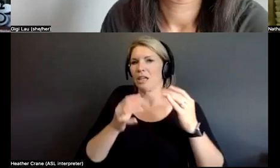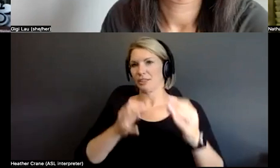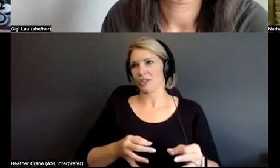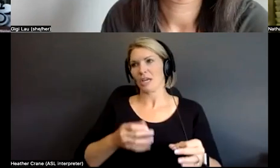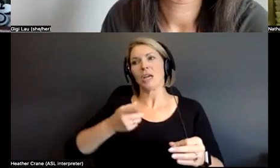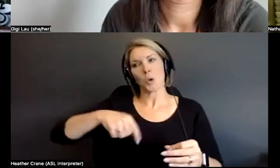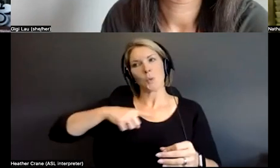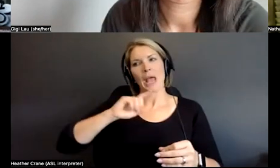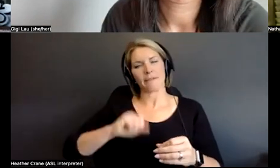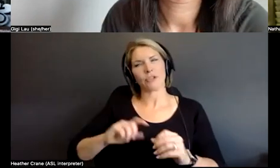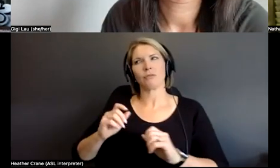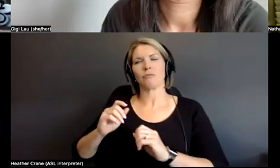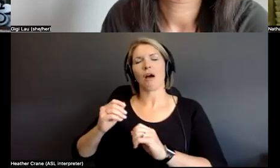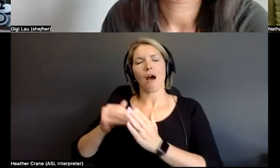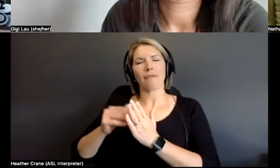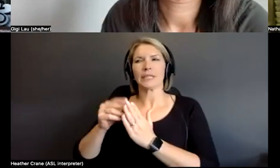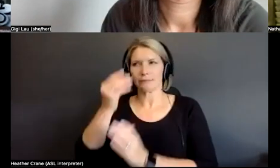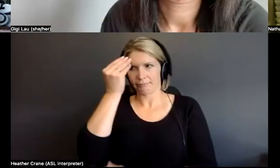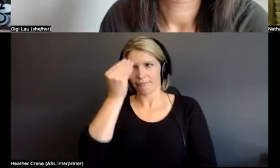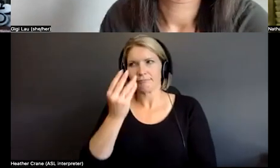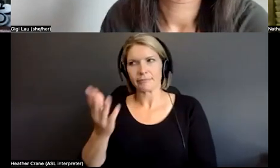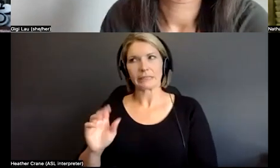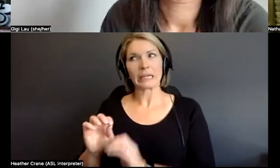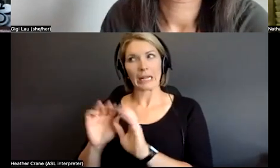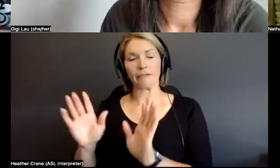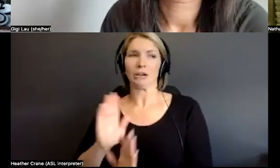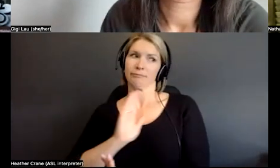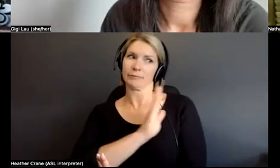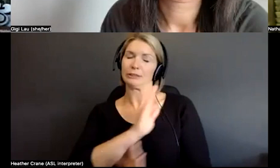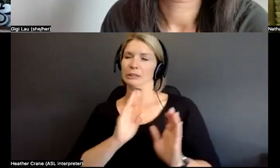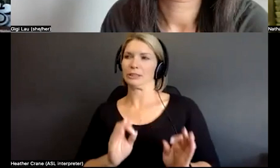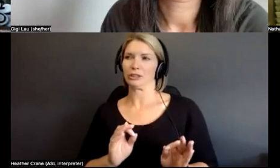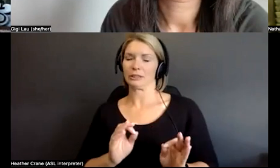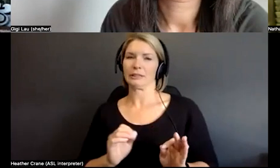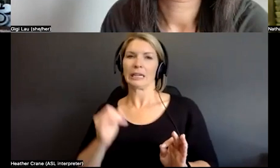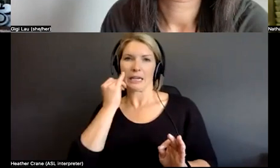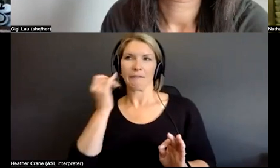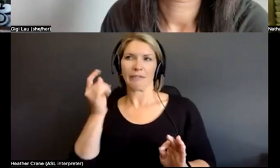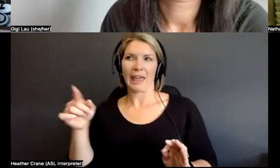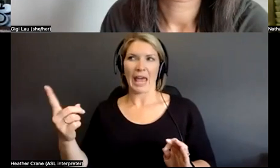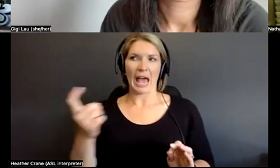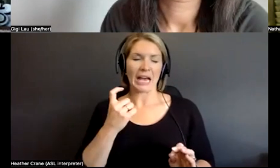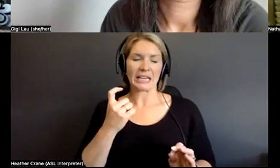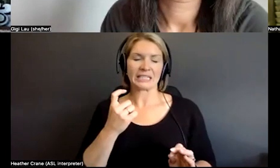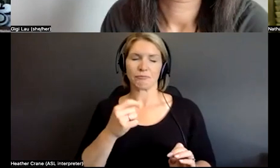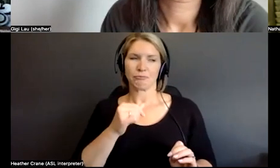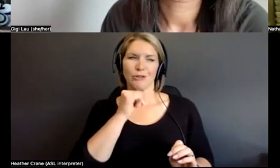as we're moving through the design stages, if they're, you know, asking for things that aren't working. But I think